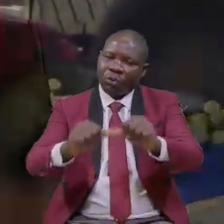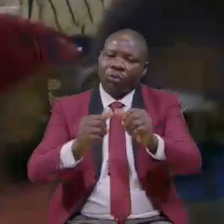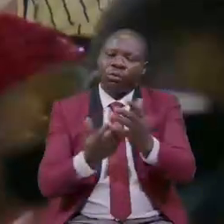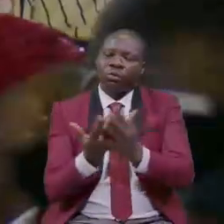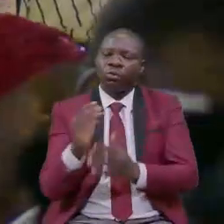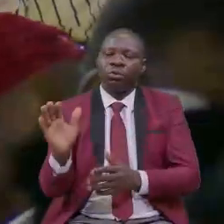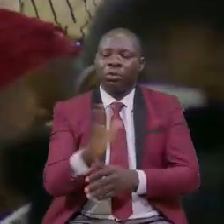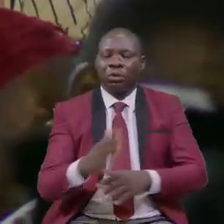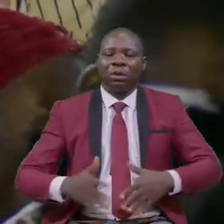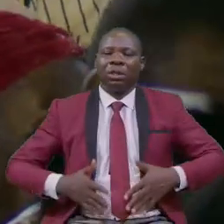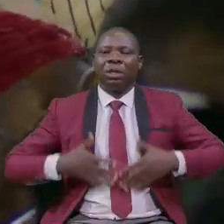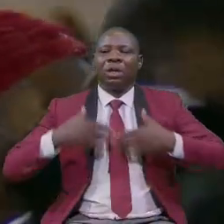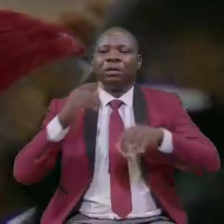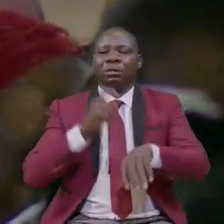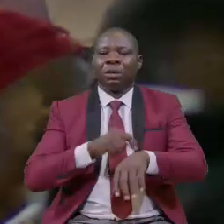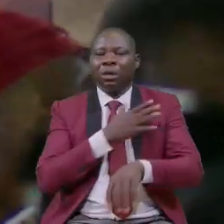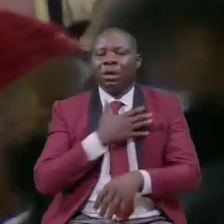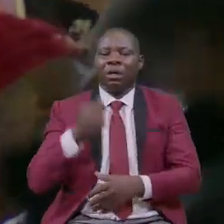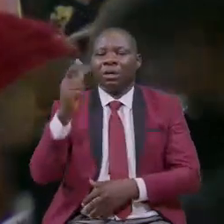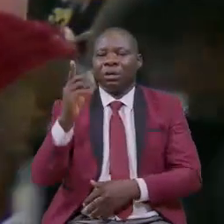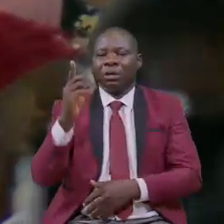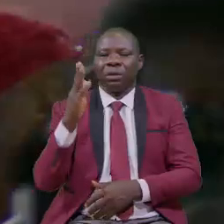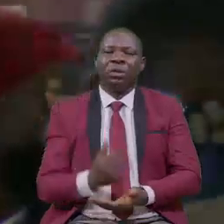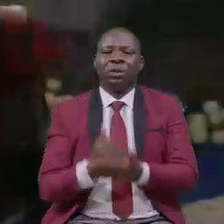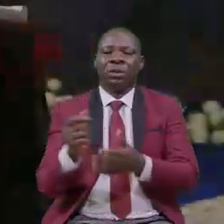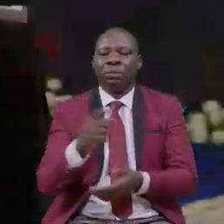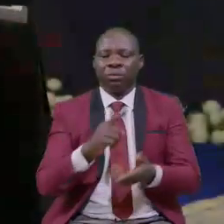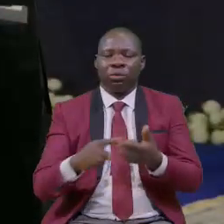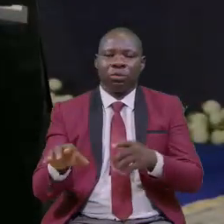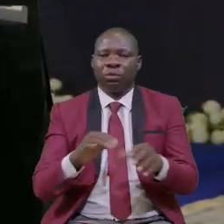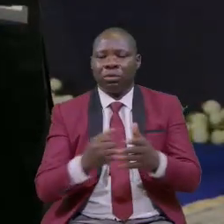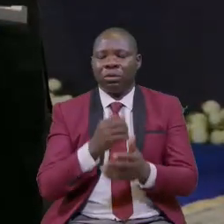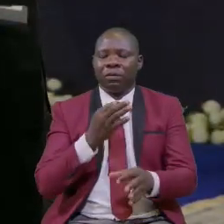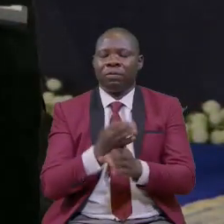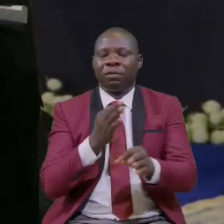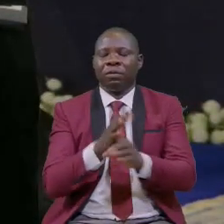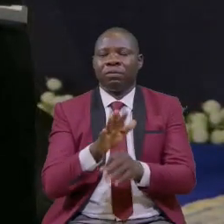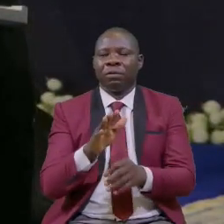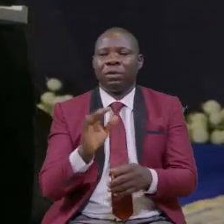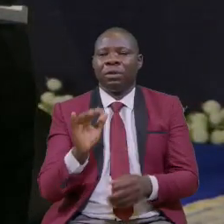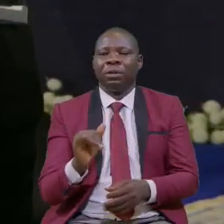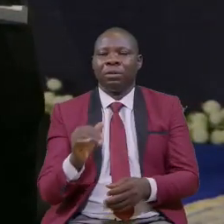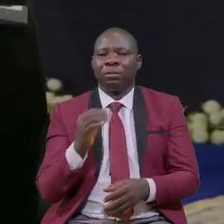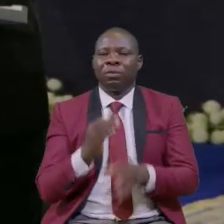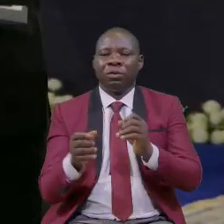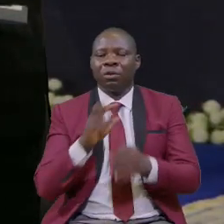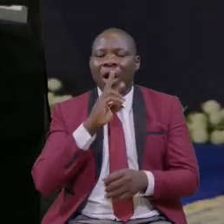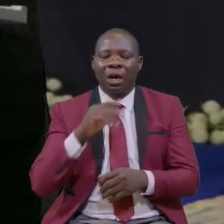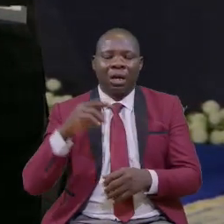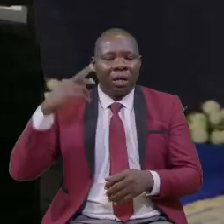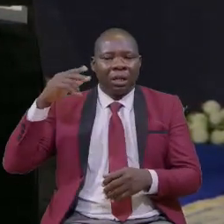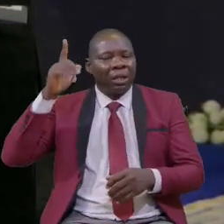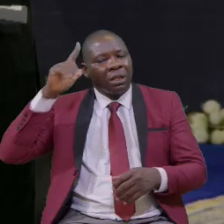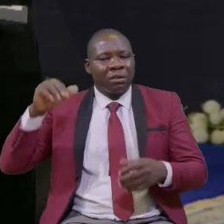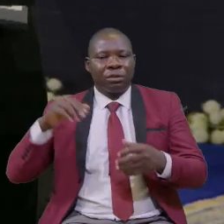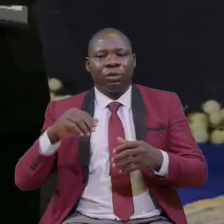lifetime, and God will help you do it faithfully. If you are listening via the radio